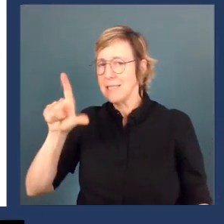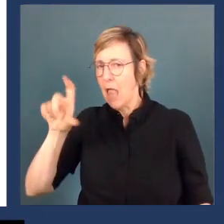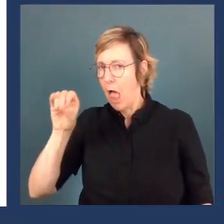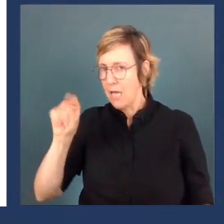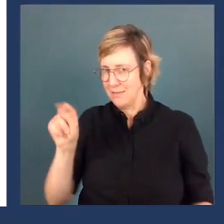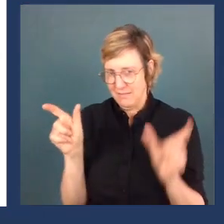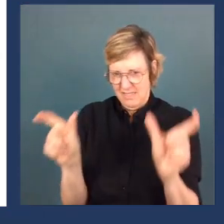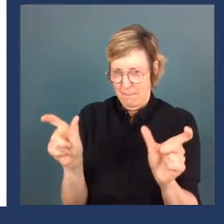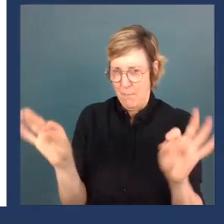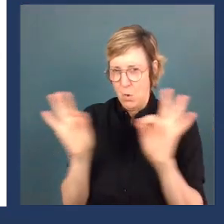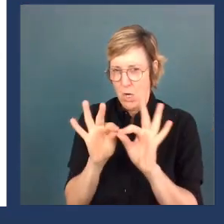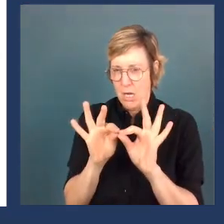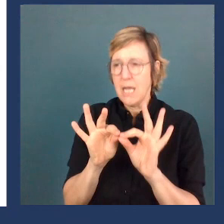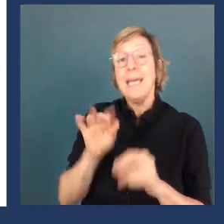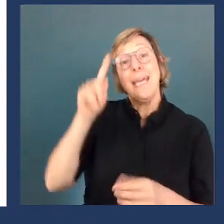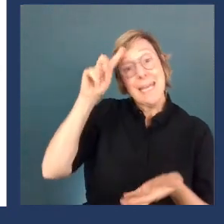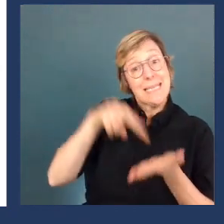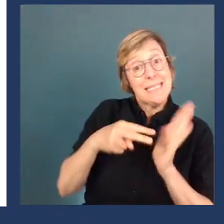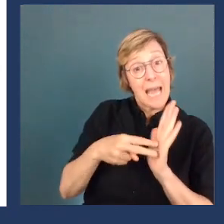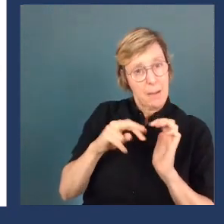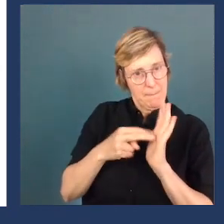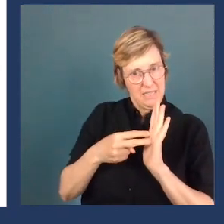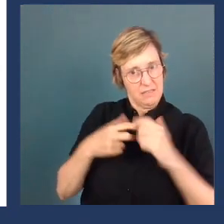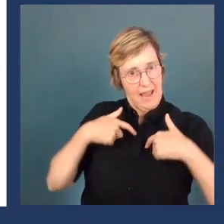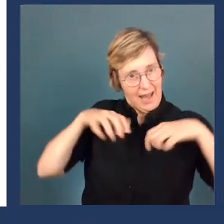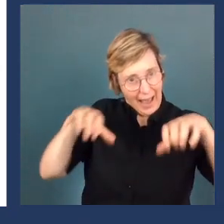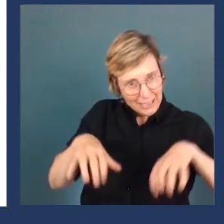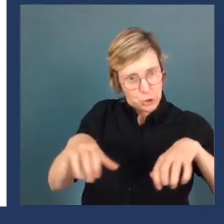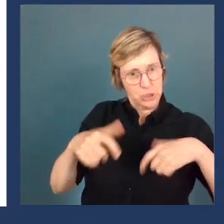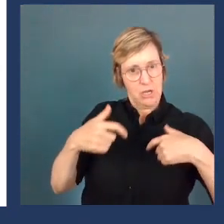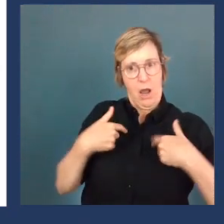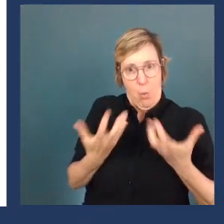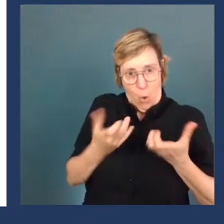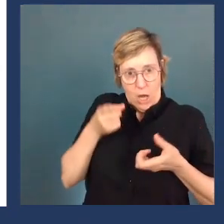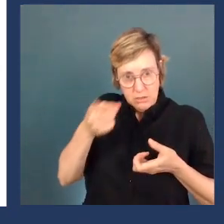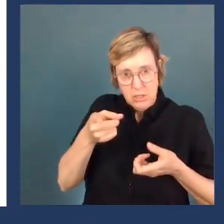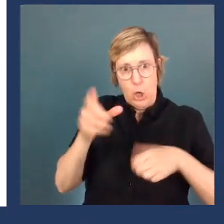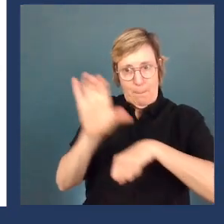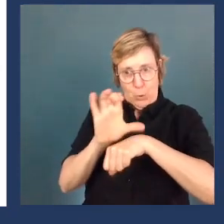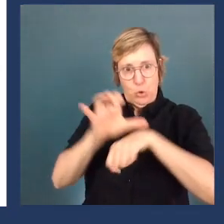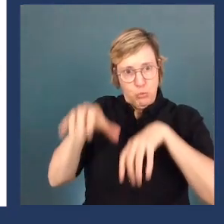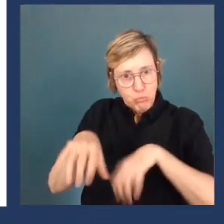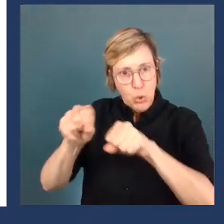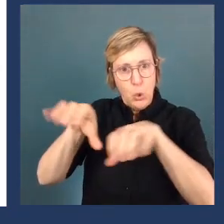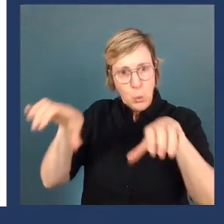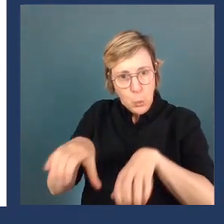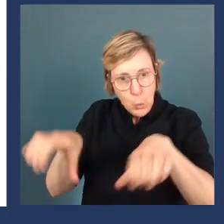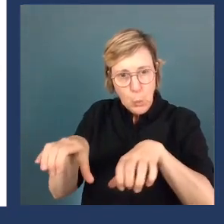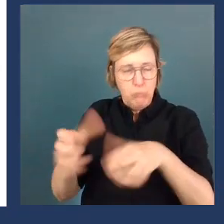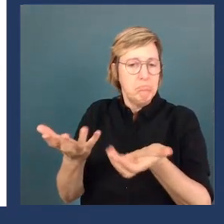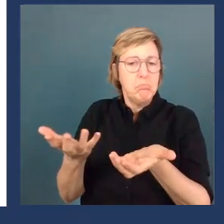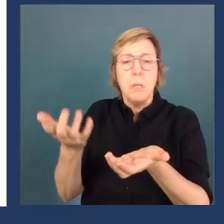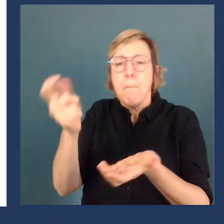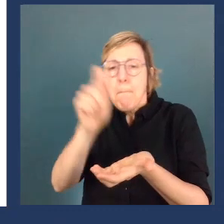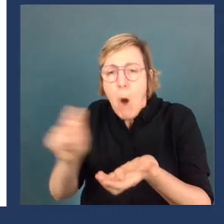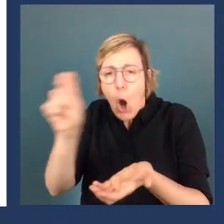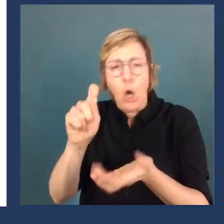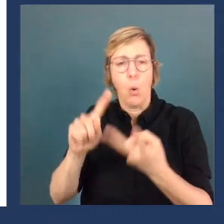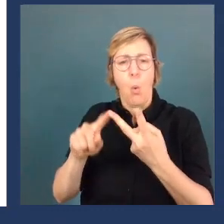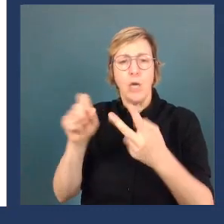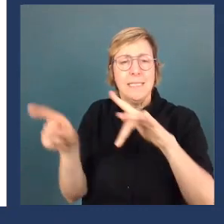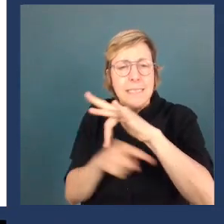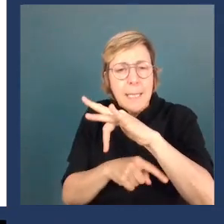an action that you want the computer to take. So that action could be going to a particular question, or marking something for review, or skipping something,